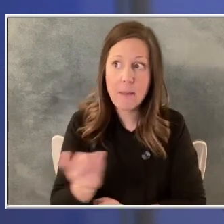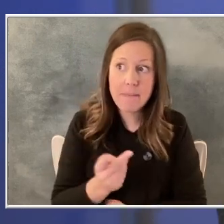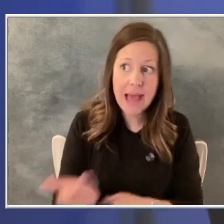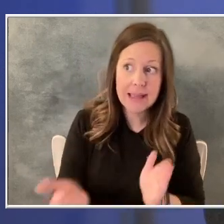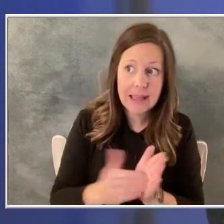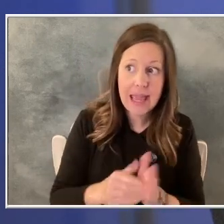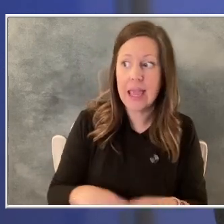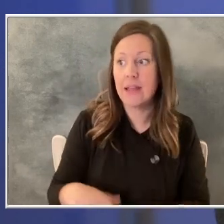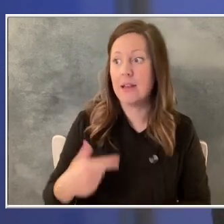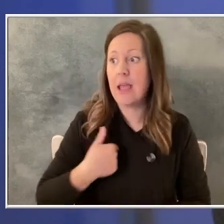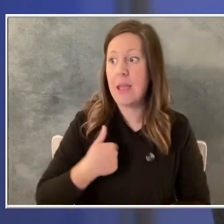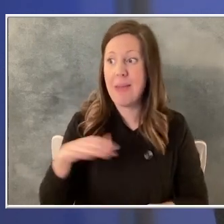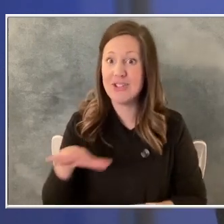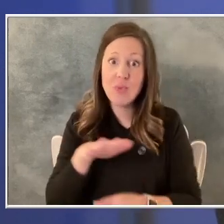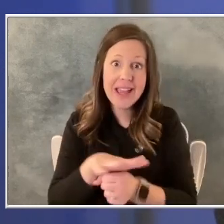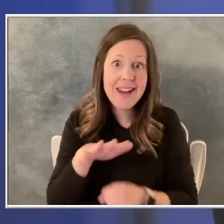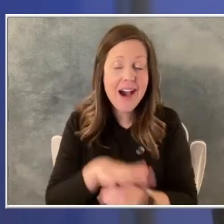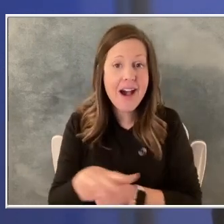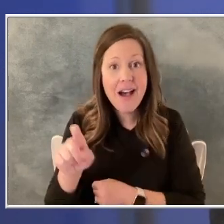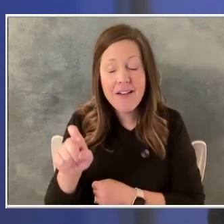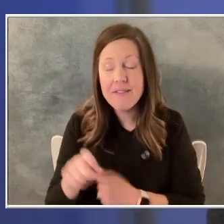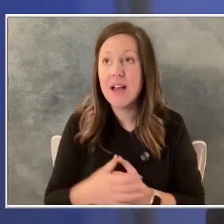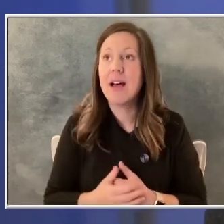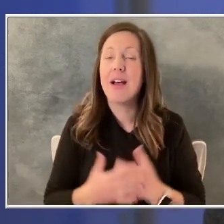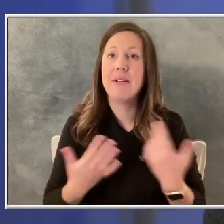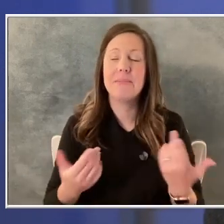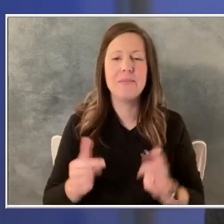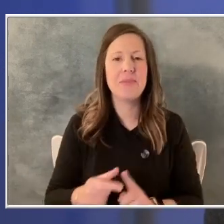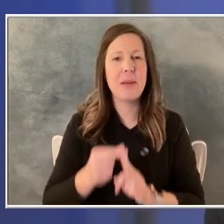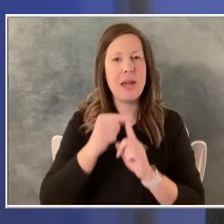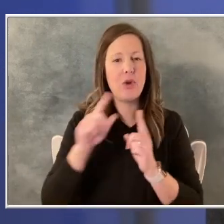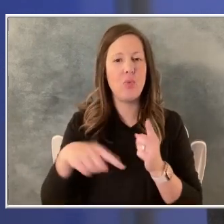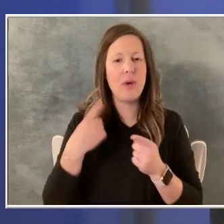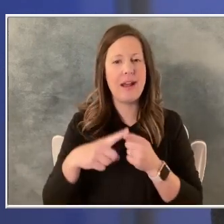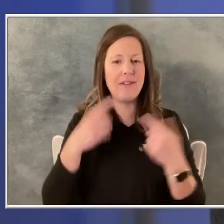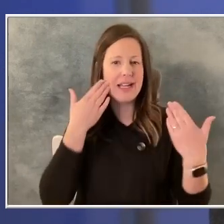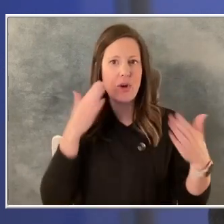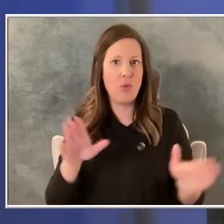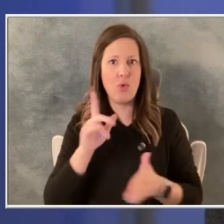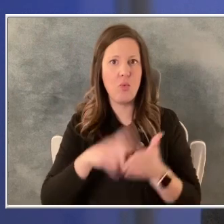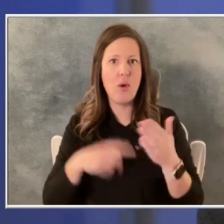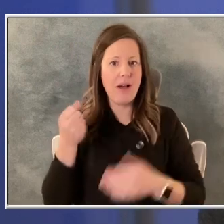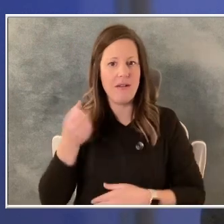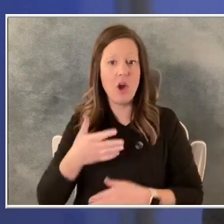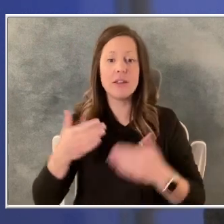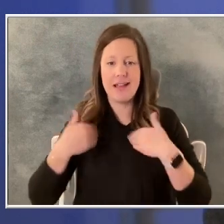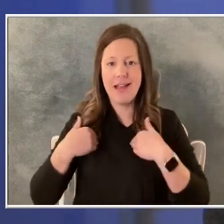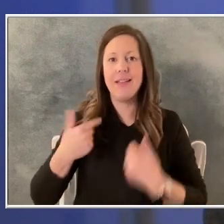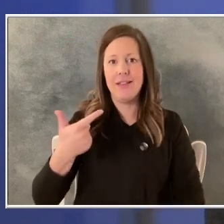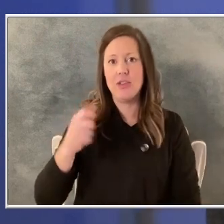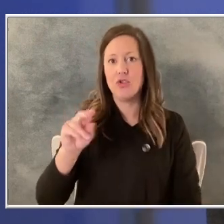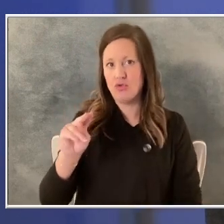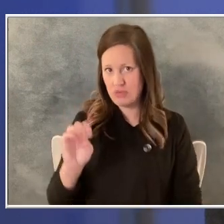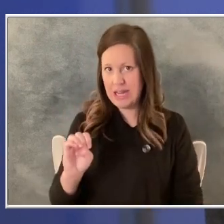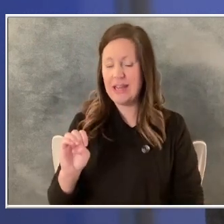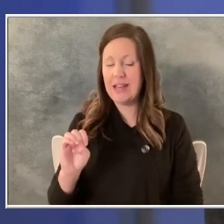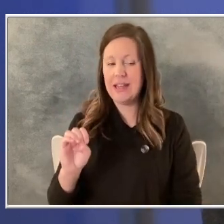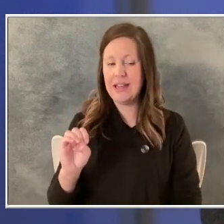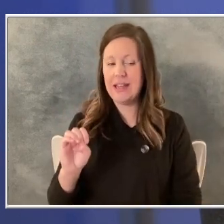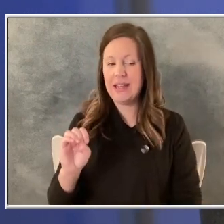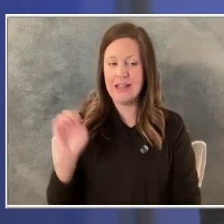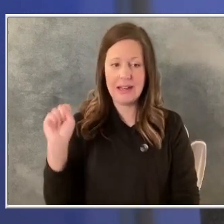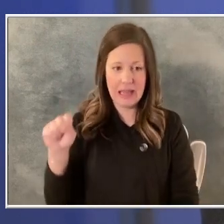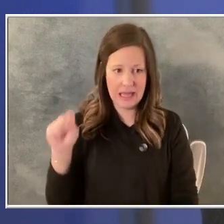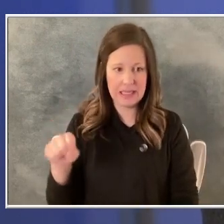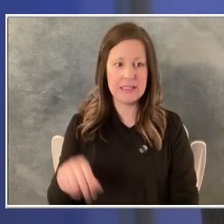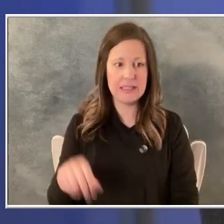enough, especially when they don't know exactly what causes it. I had my genes tested, everything looked fine, so